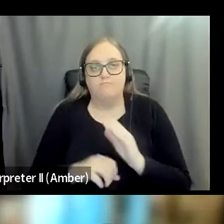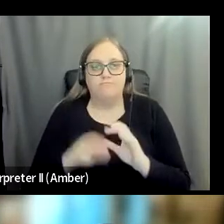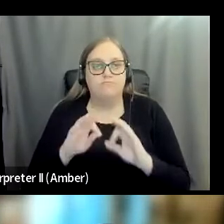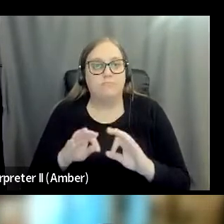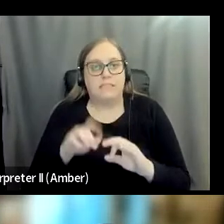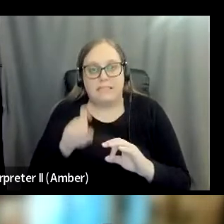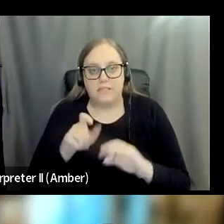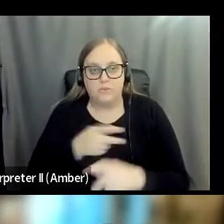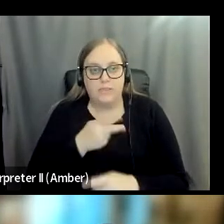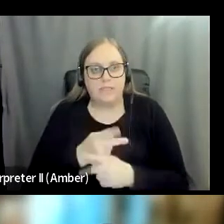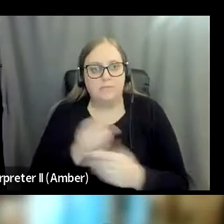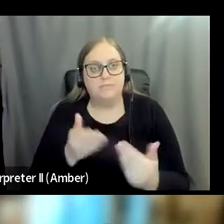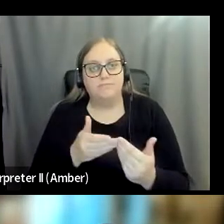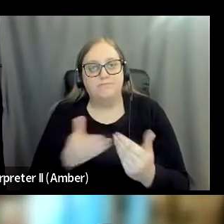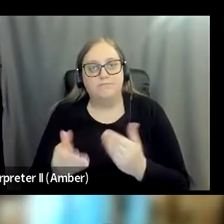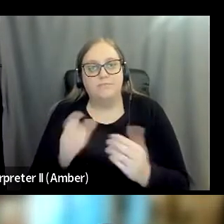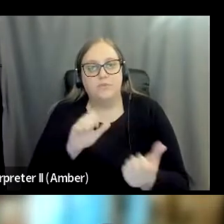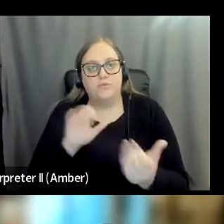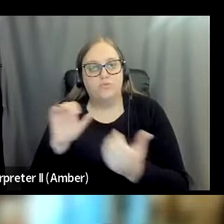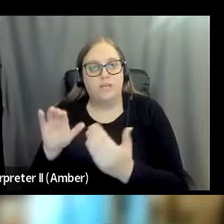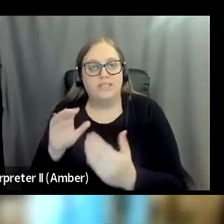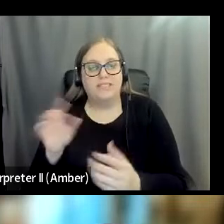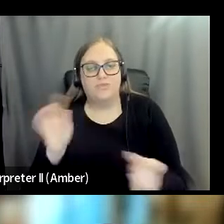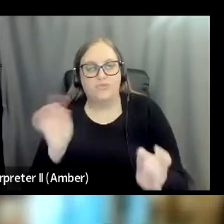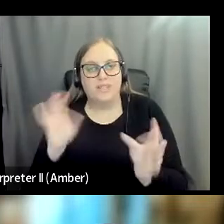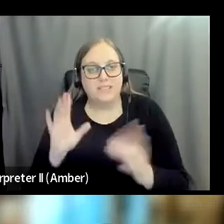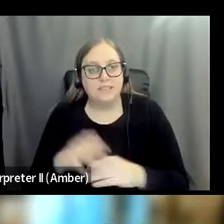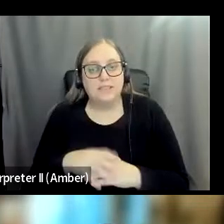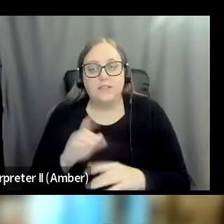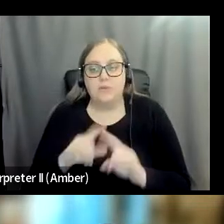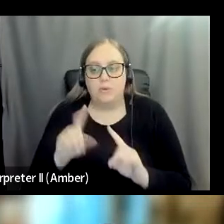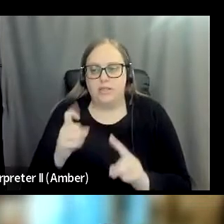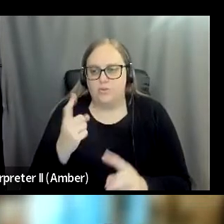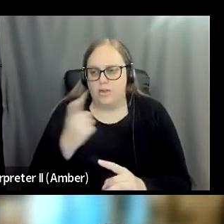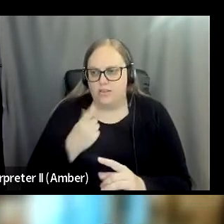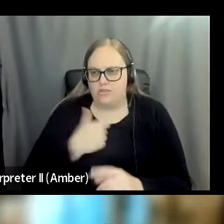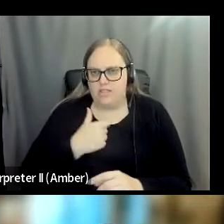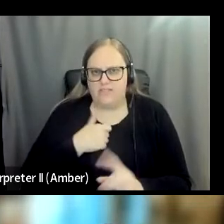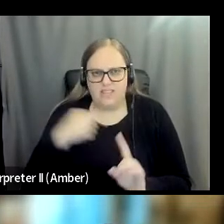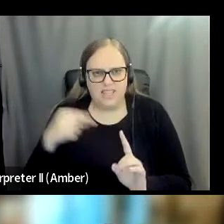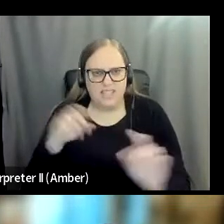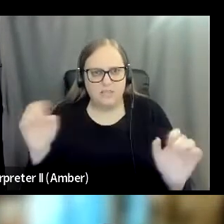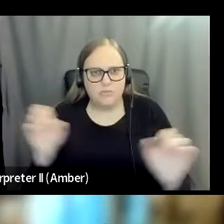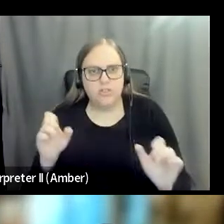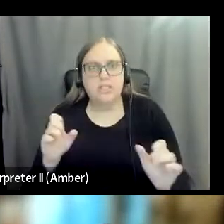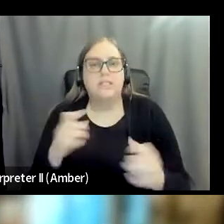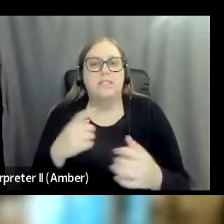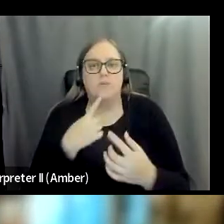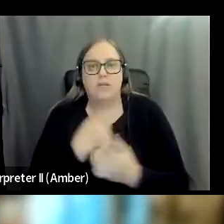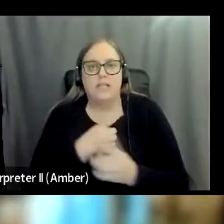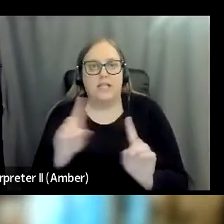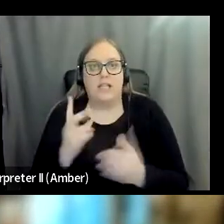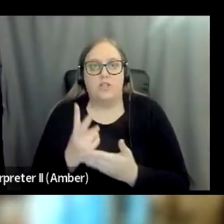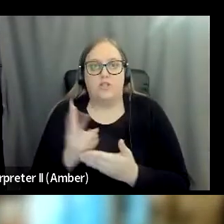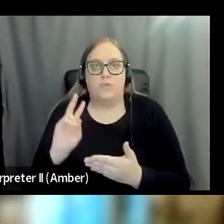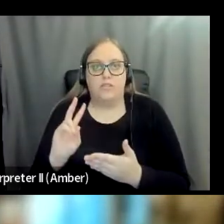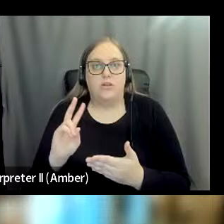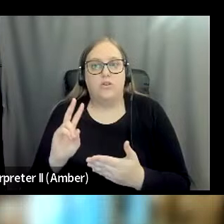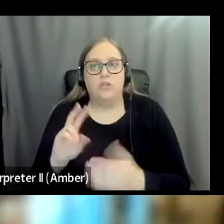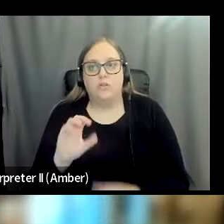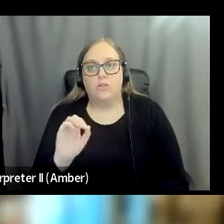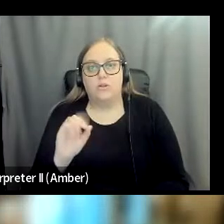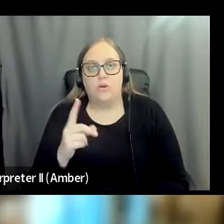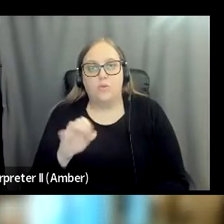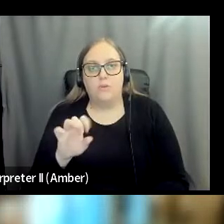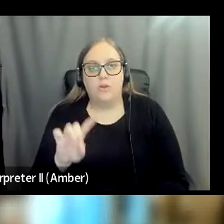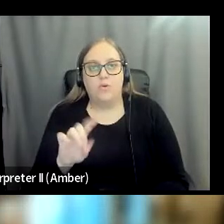we move forward to addressing these crises. But I think we have to ask ourselves, is this an emergency? We declared 2 weeks ago that there was an opioid